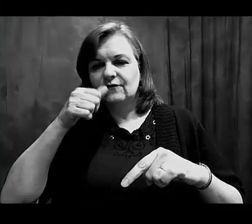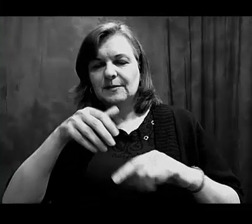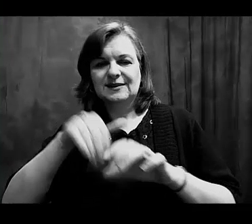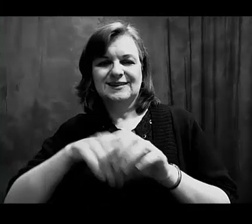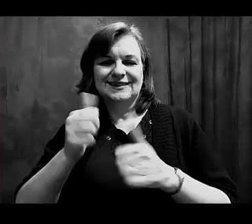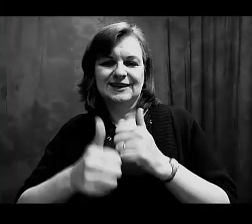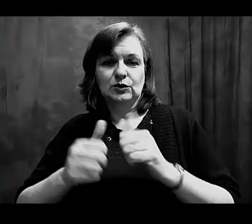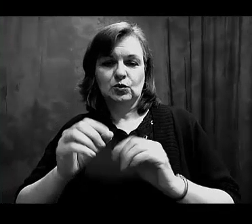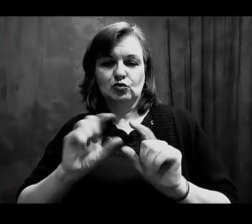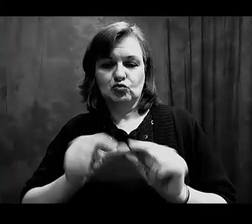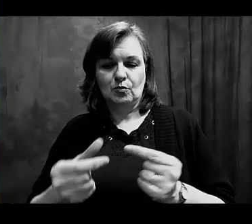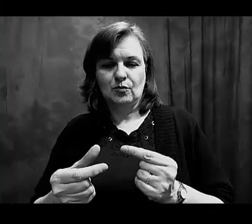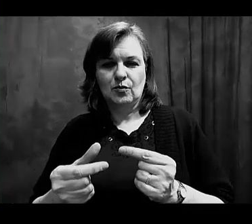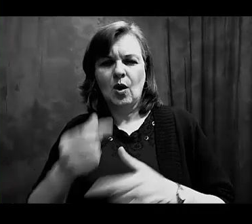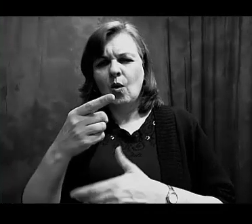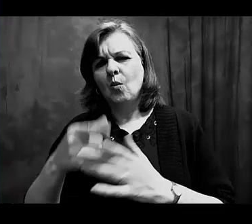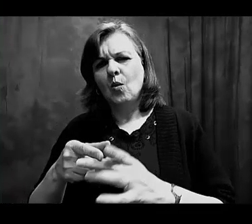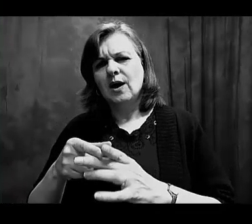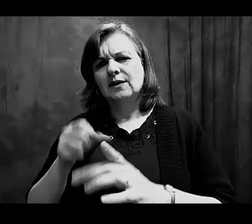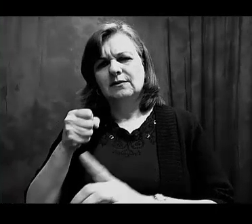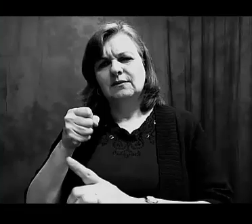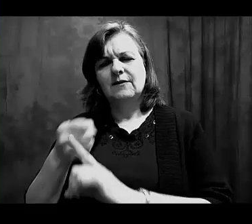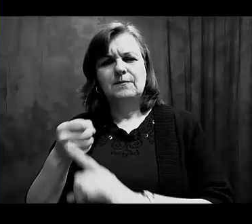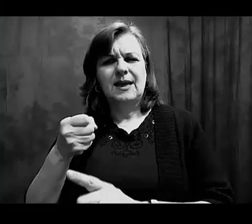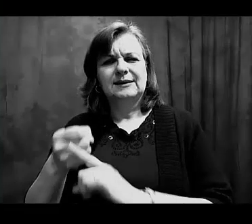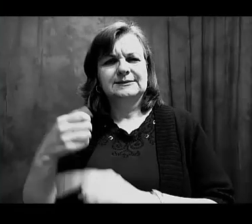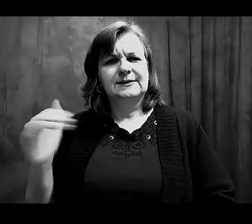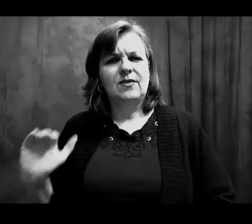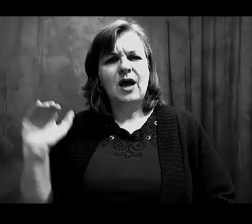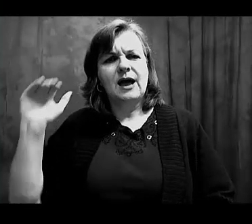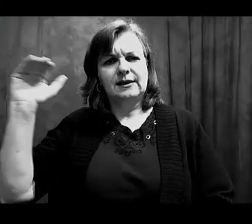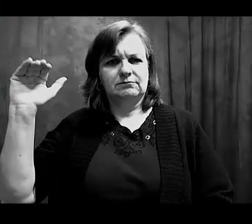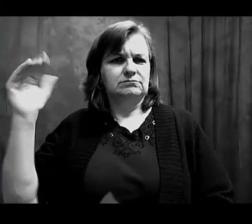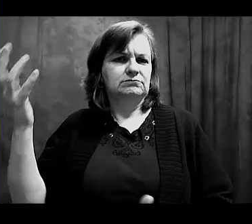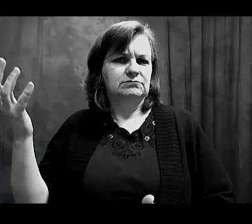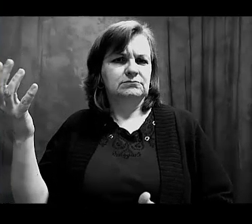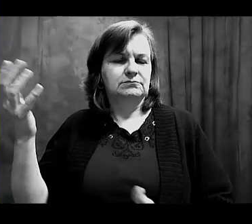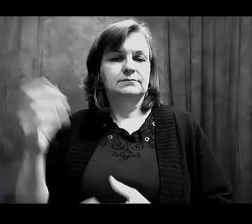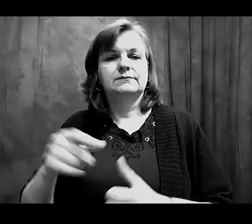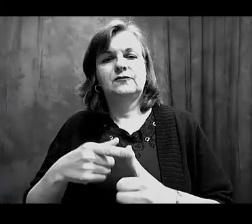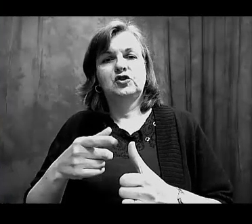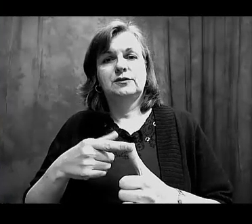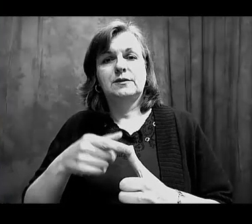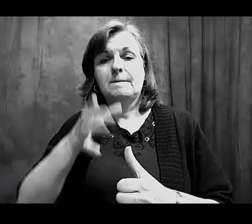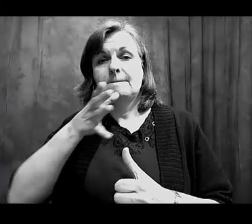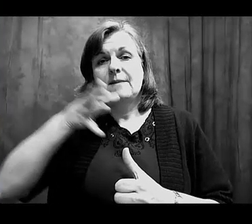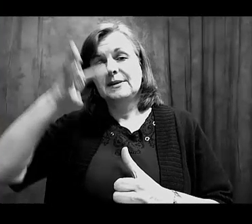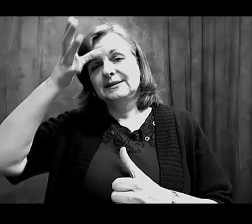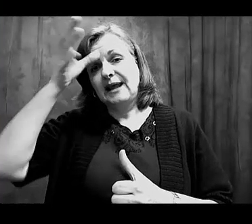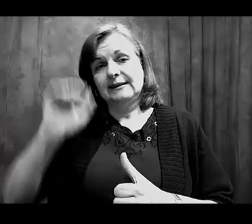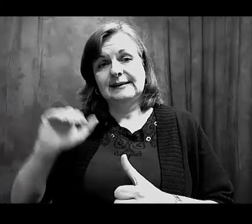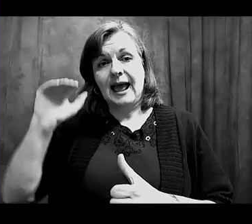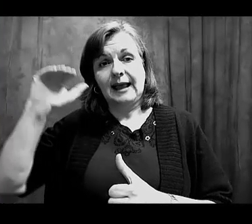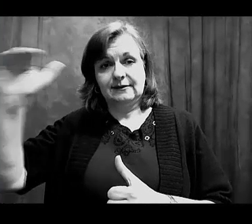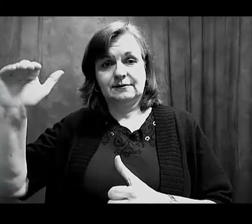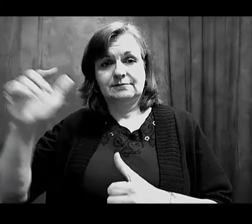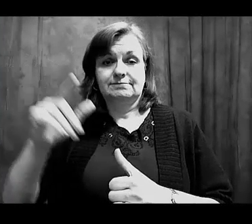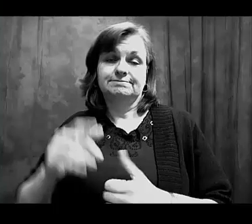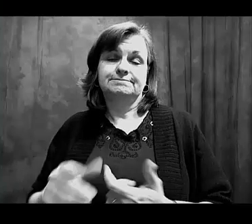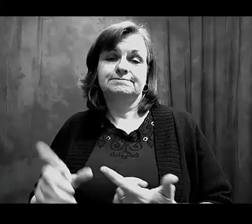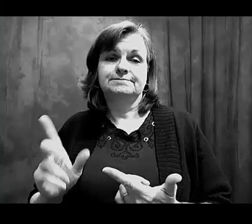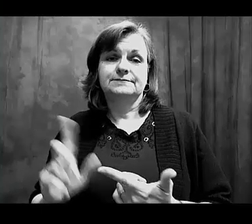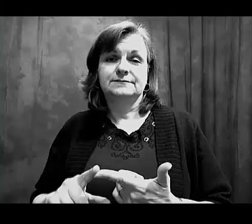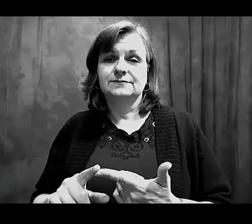height? There are lots of things that affect height, right? So mom and dad, first of all, you got to get the genetics in